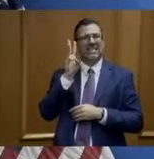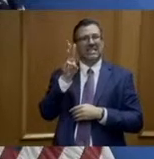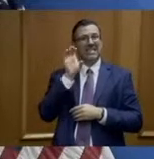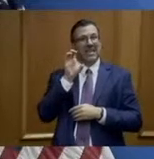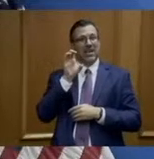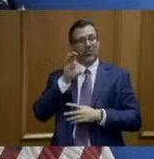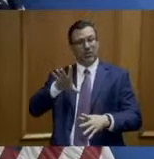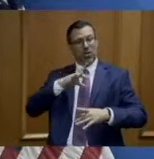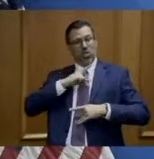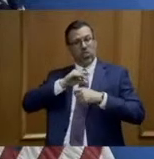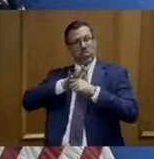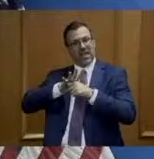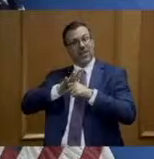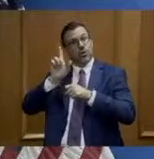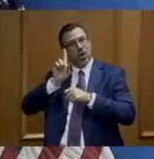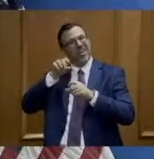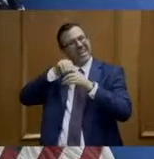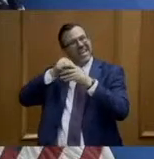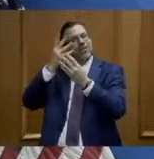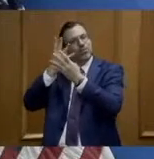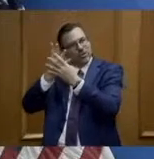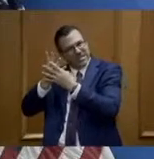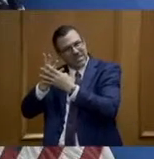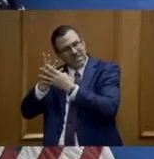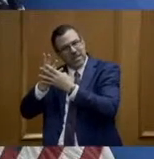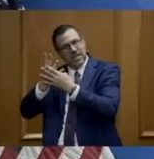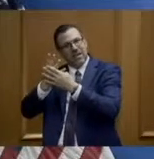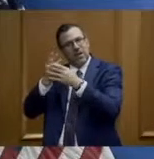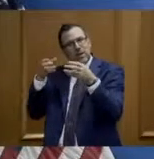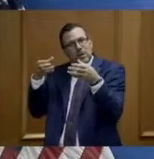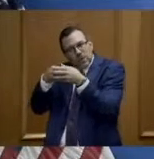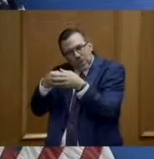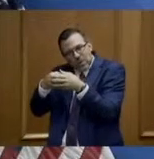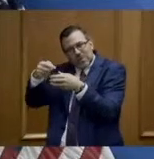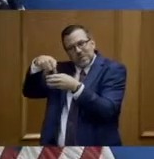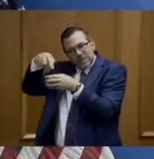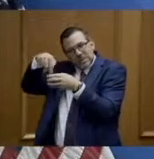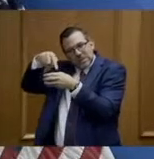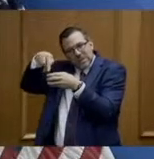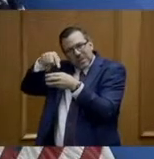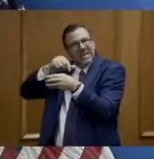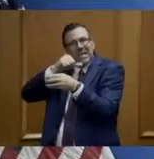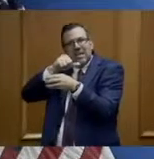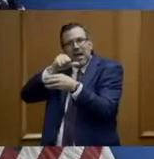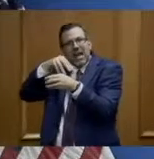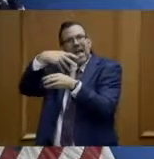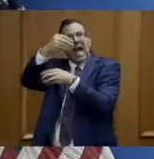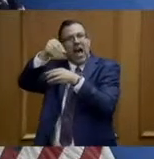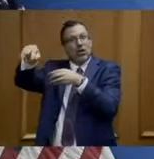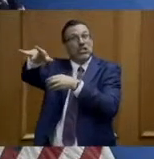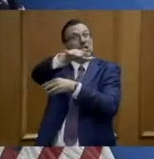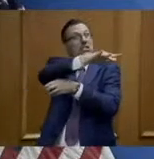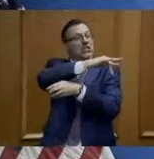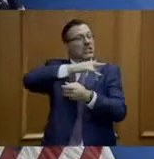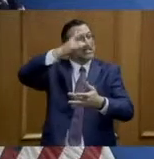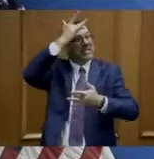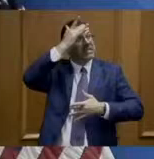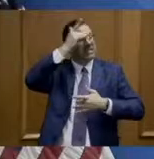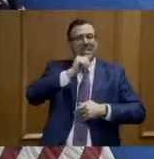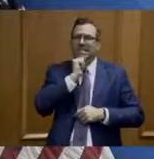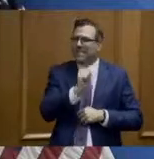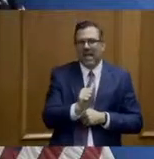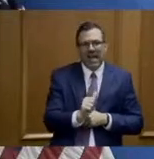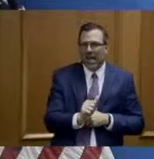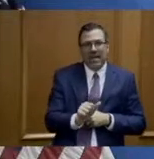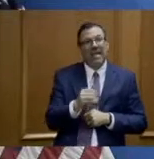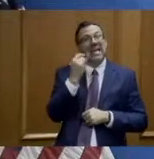tests out of the prison system. And that creates a large number for a couple of days that is not particularly